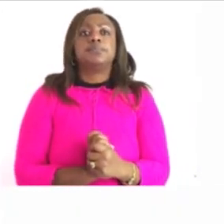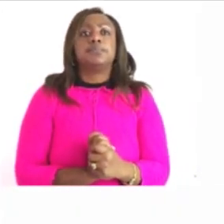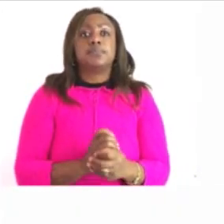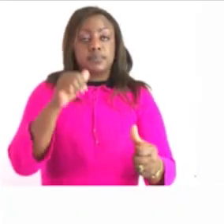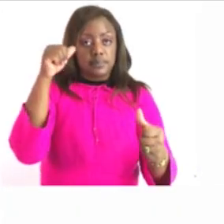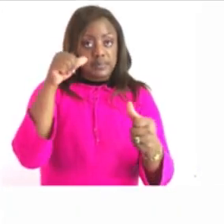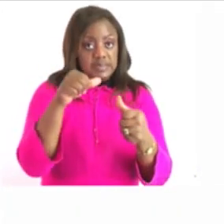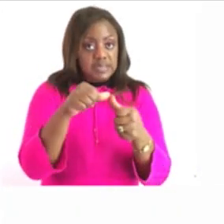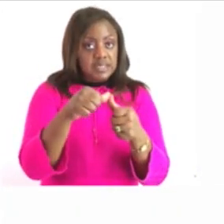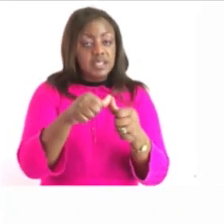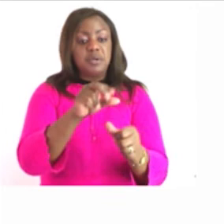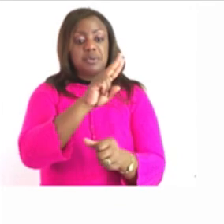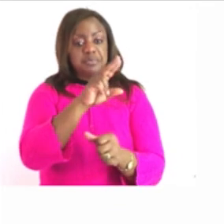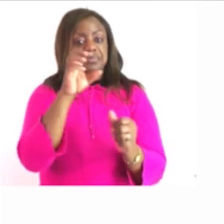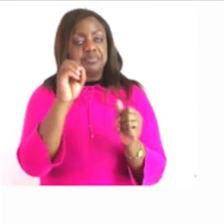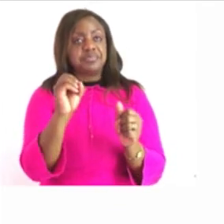We are still on page 20.